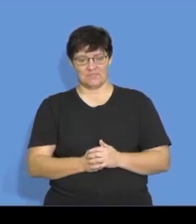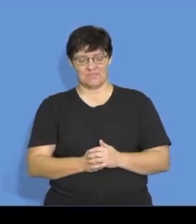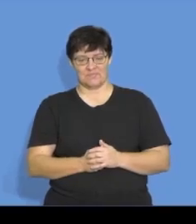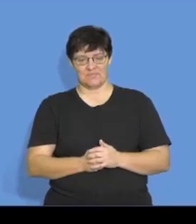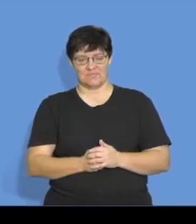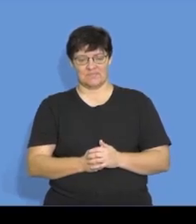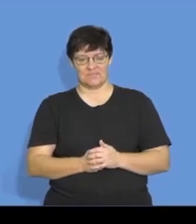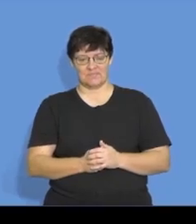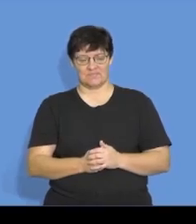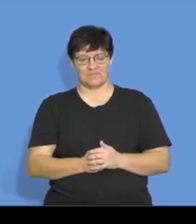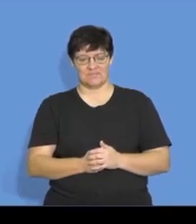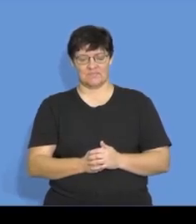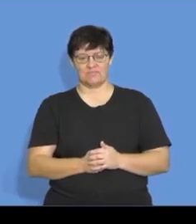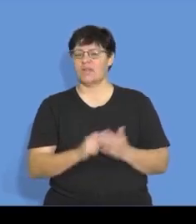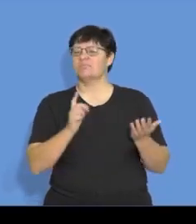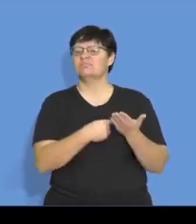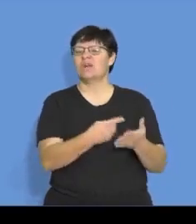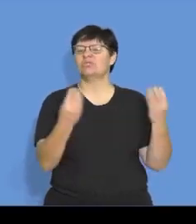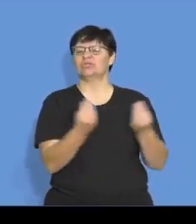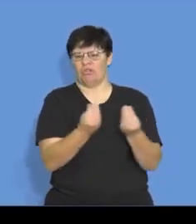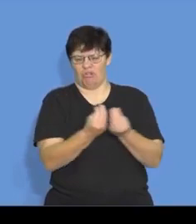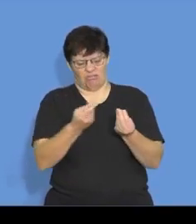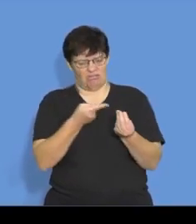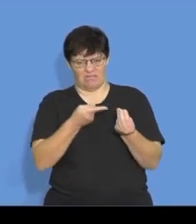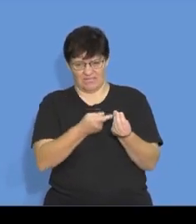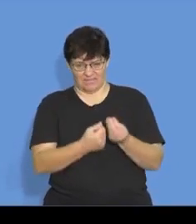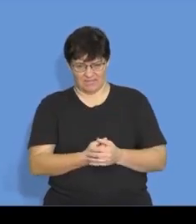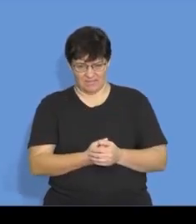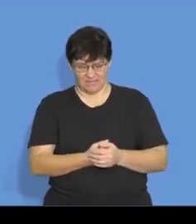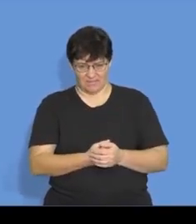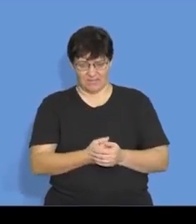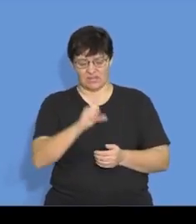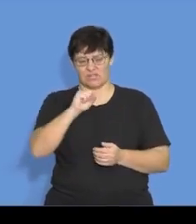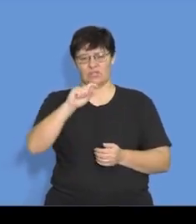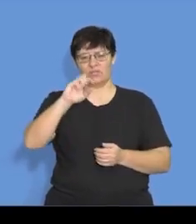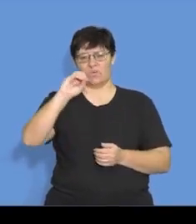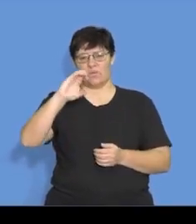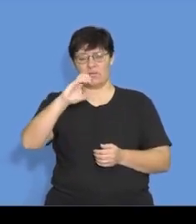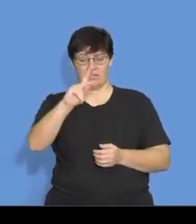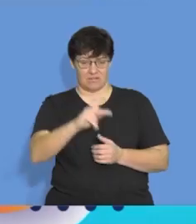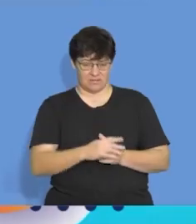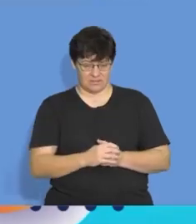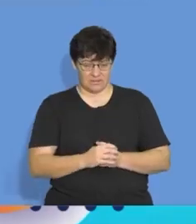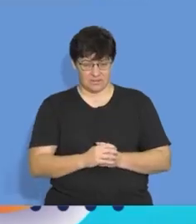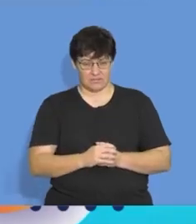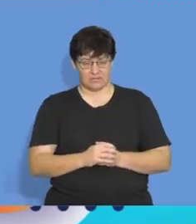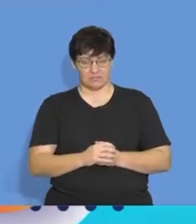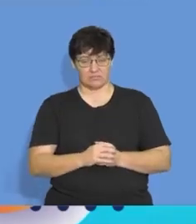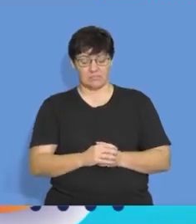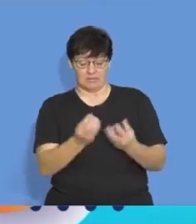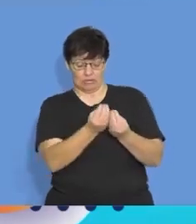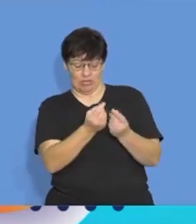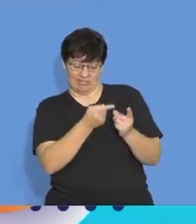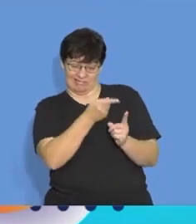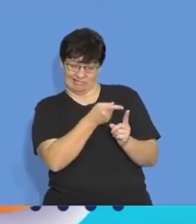Now, when we're talking about stock, remember, we said this is